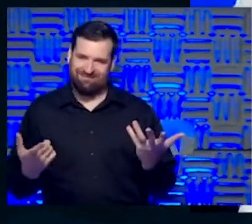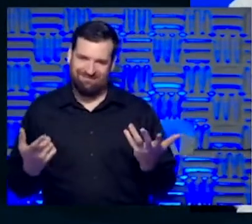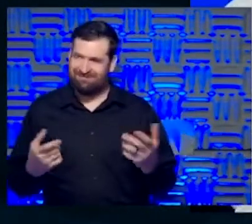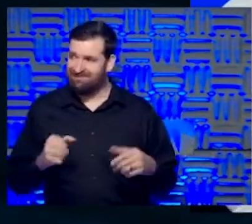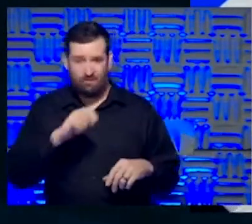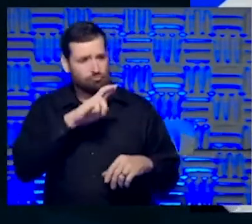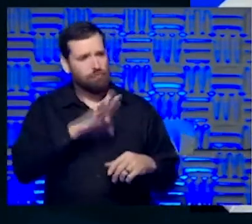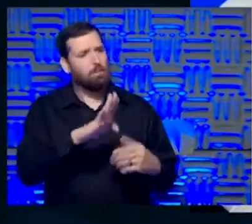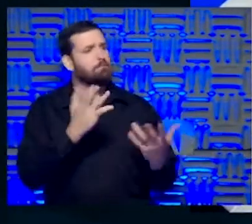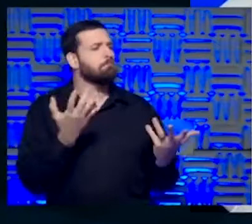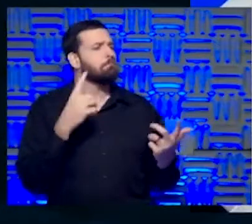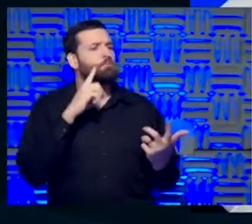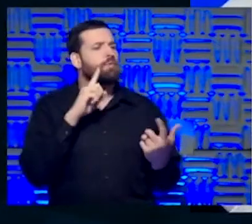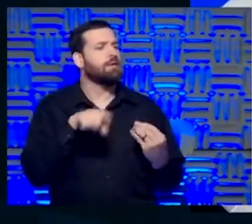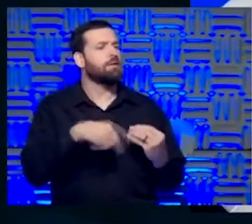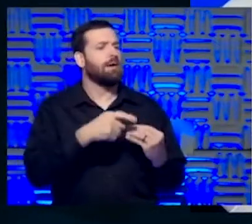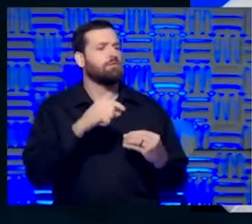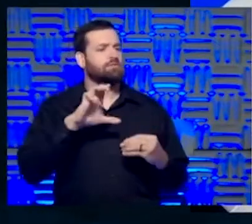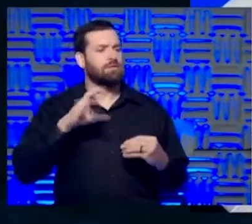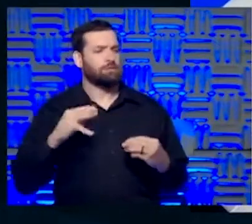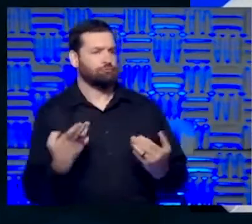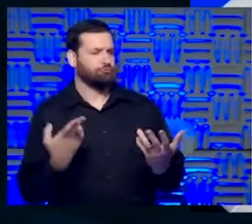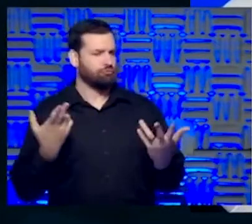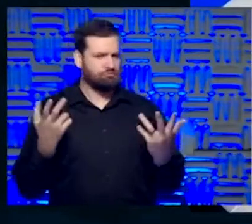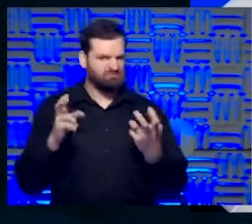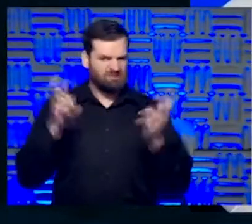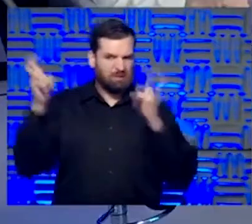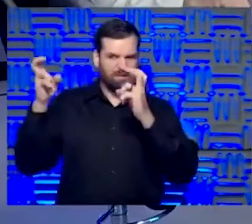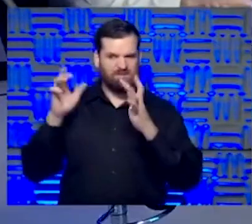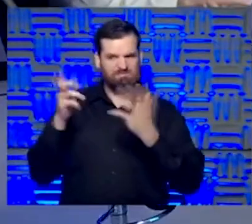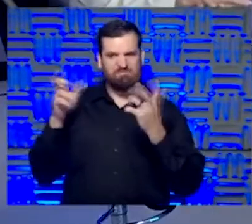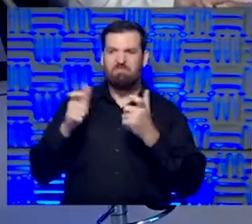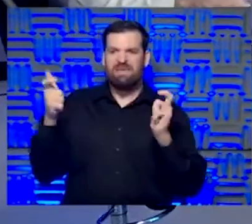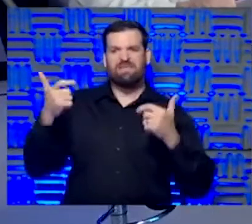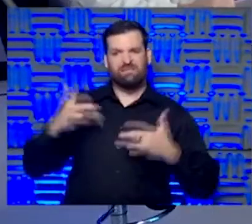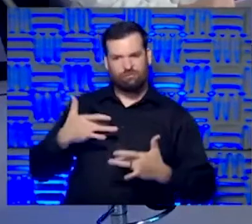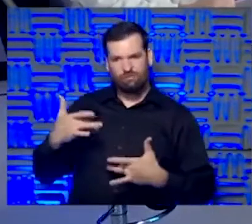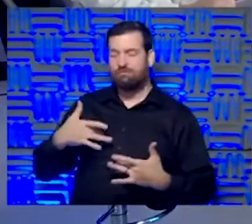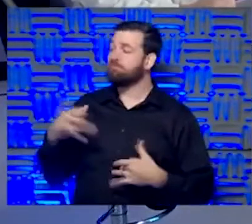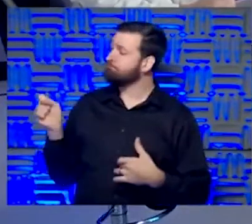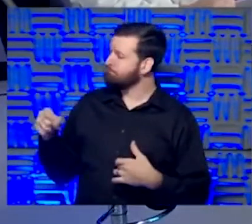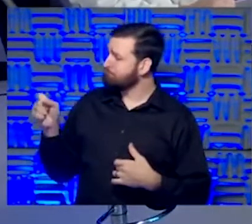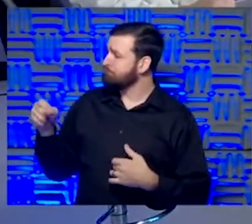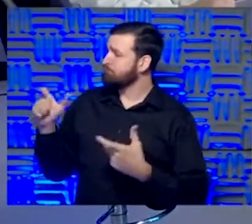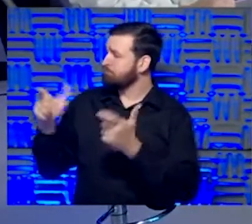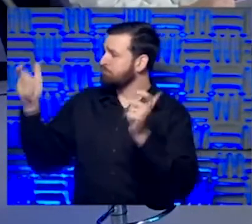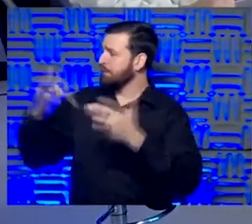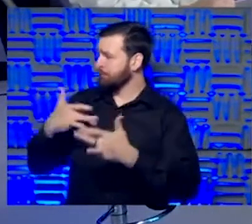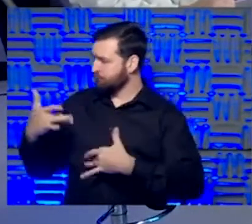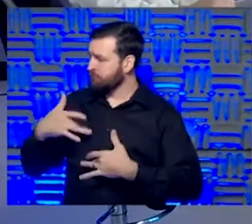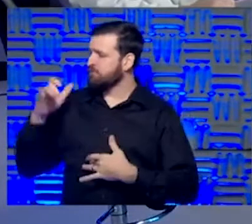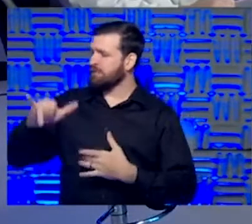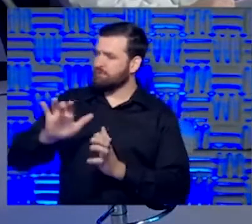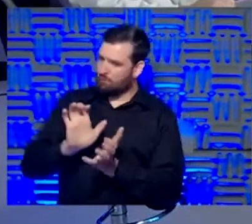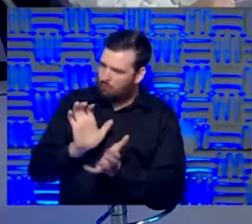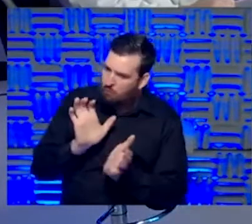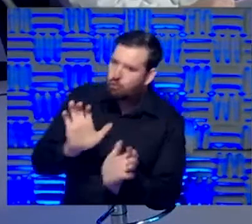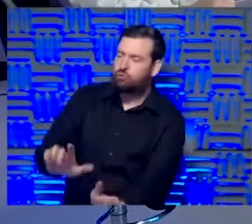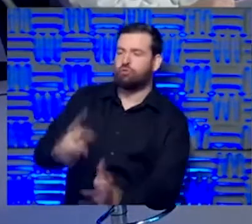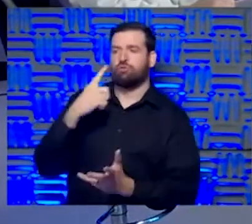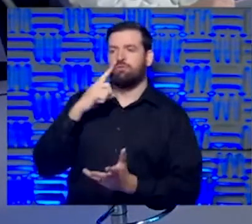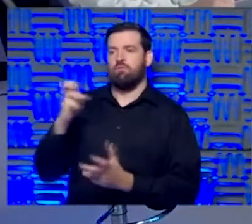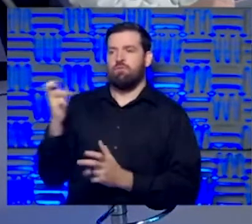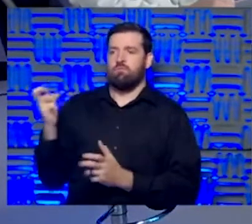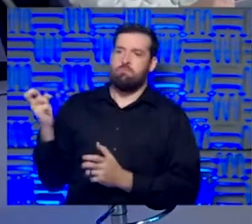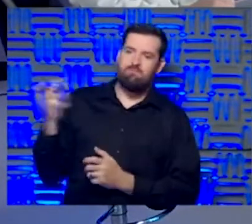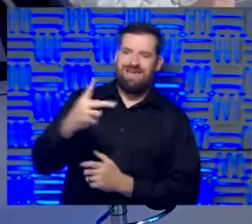How are you all thinking about that at Children's? It's got to be a topic of pretty big concern. It is a topic of big concern, and that's why the whole push for the getting back to getting better.